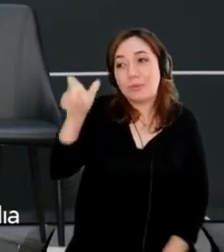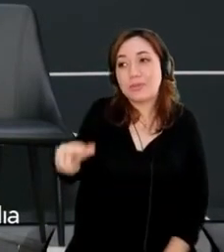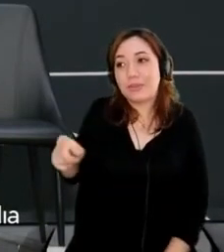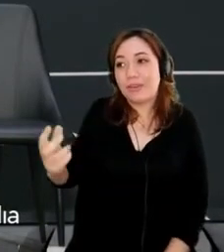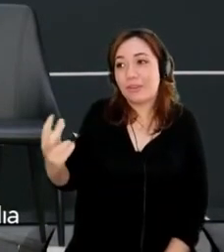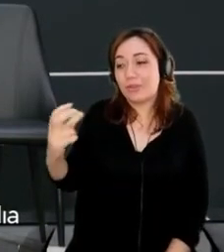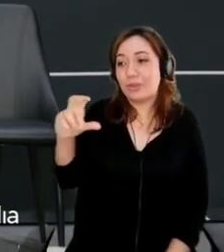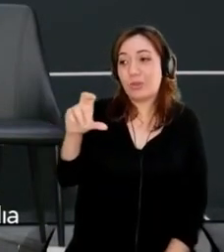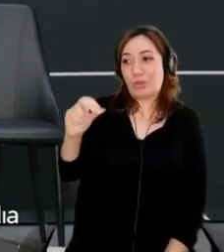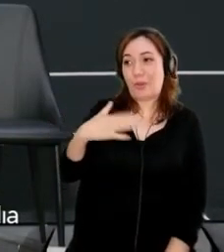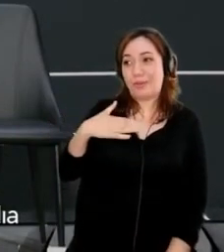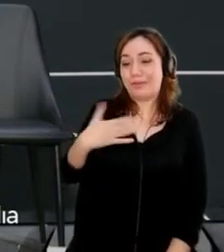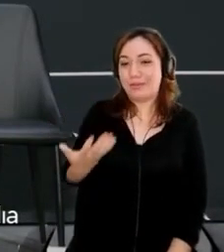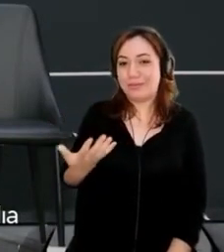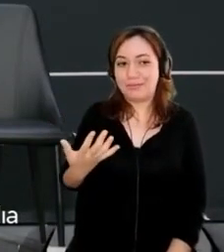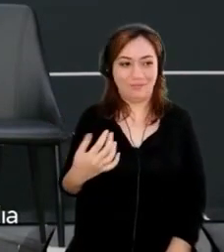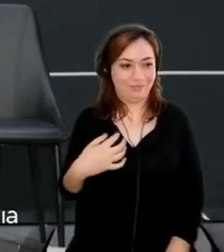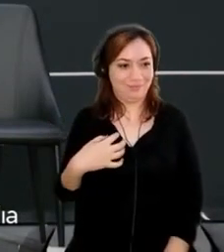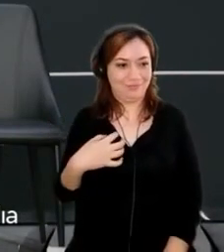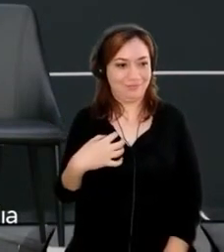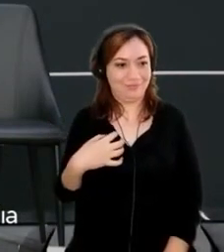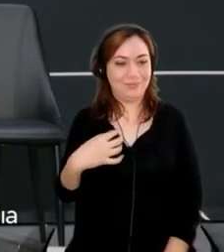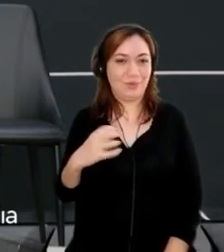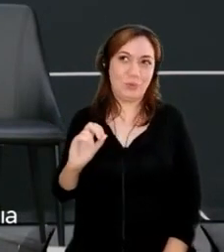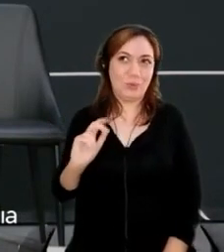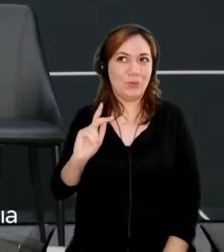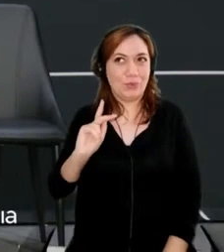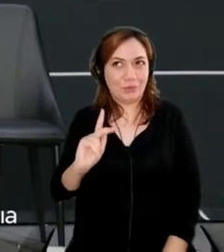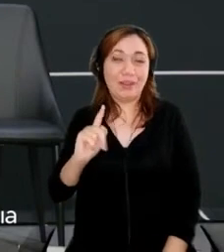Okay. Maybe there is a learning there for me.